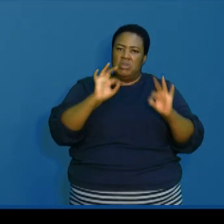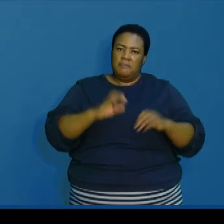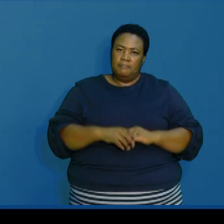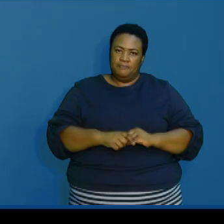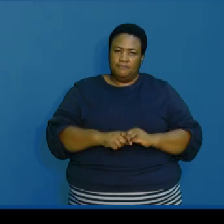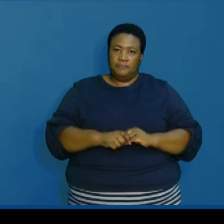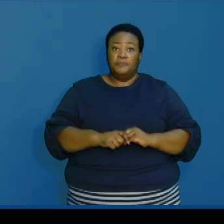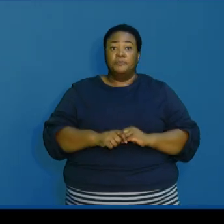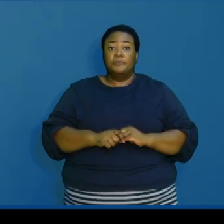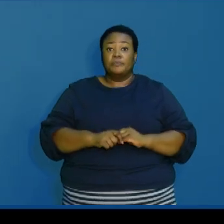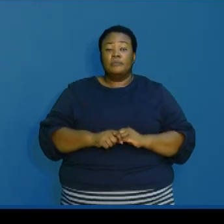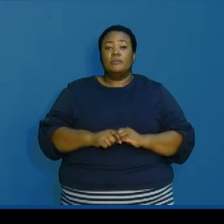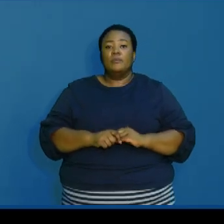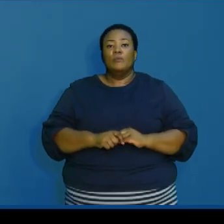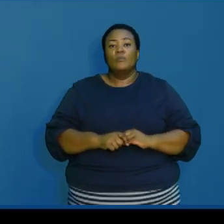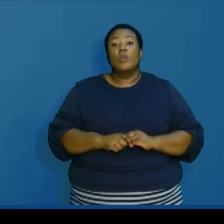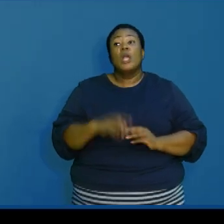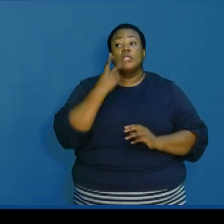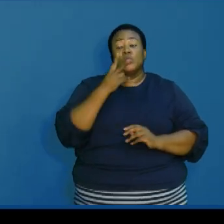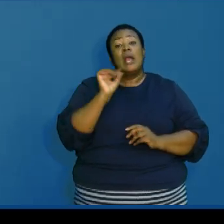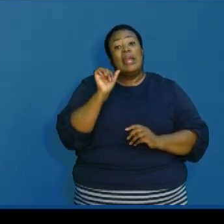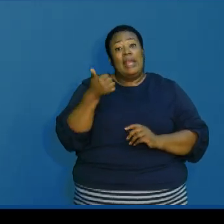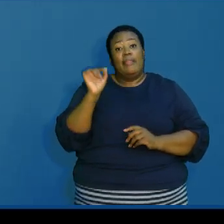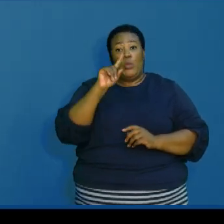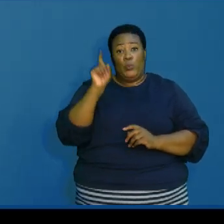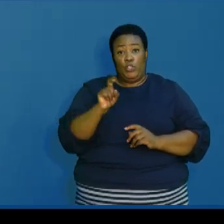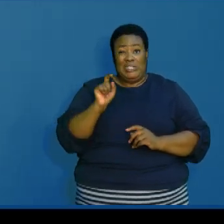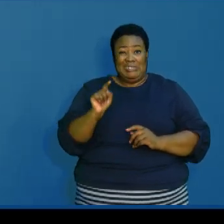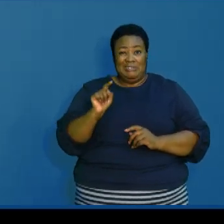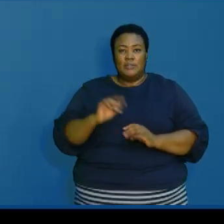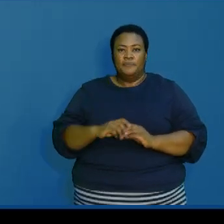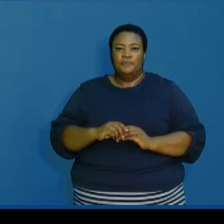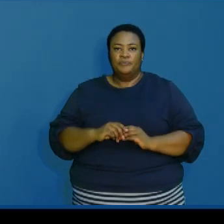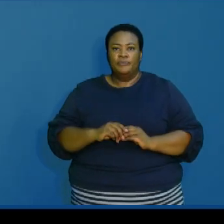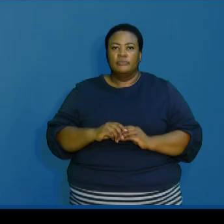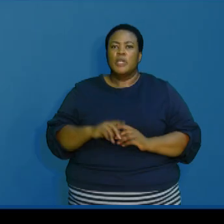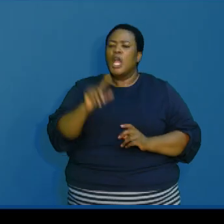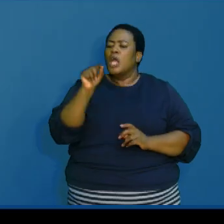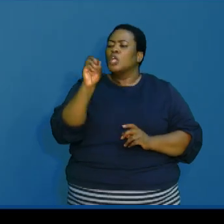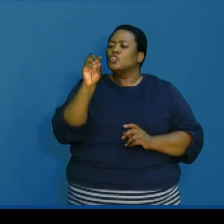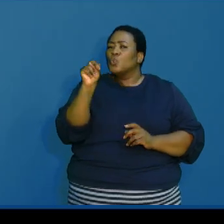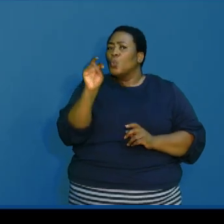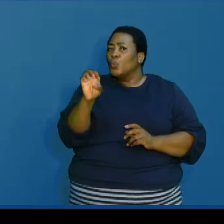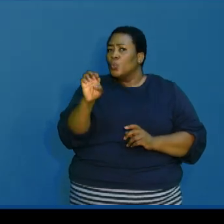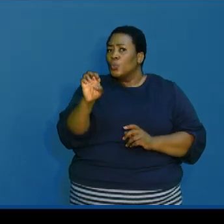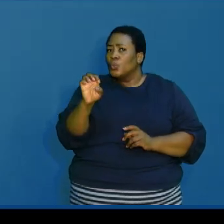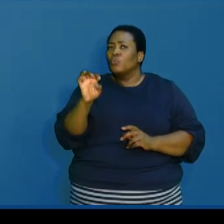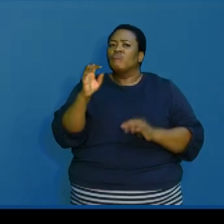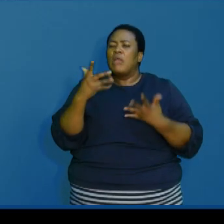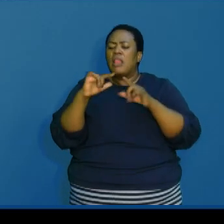Let us look at another questioning form, tone and figures of